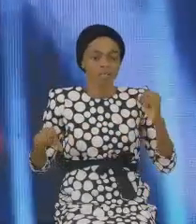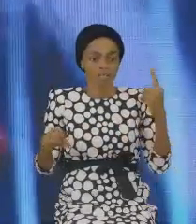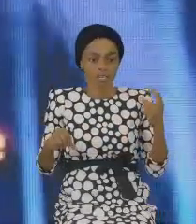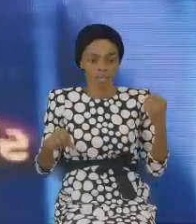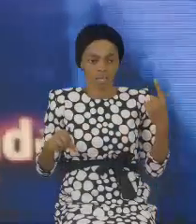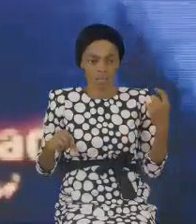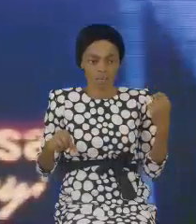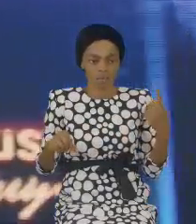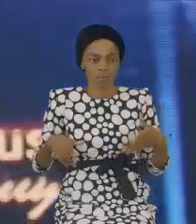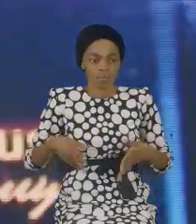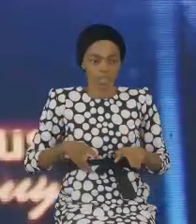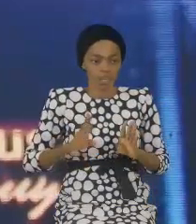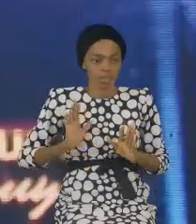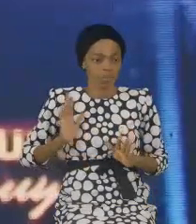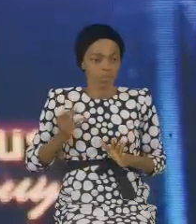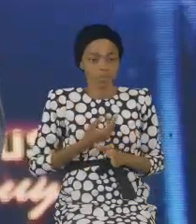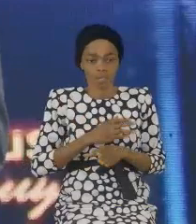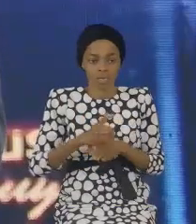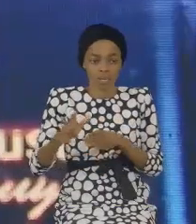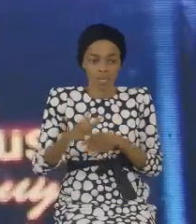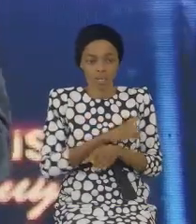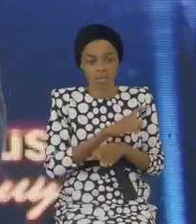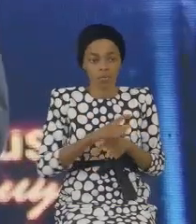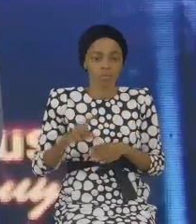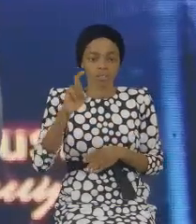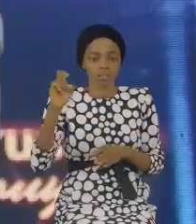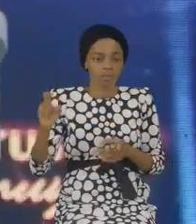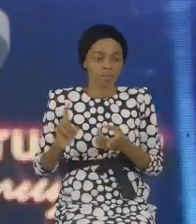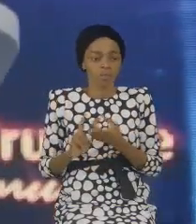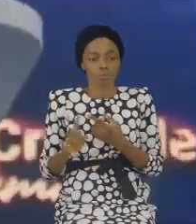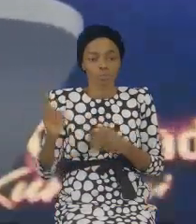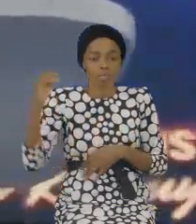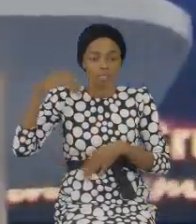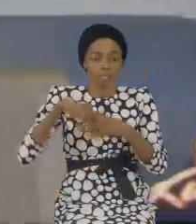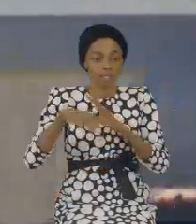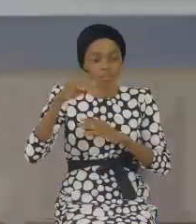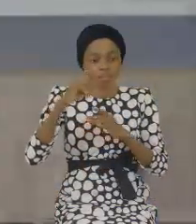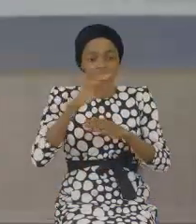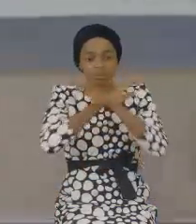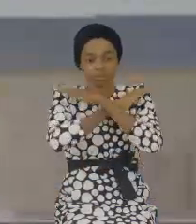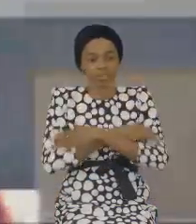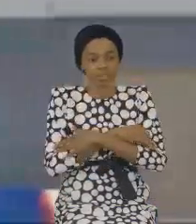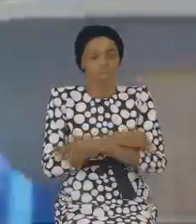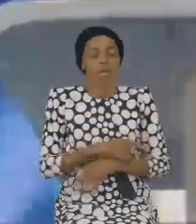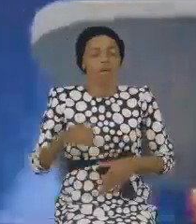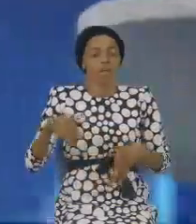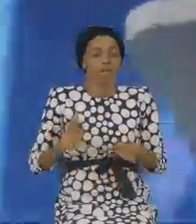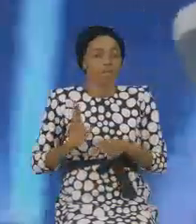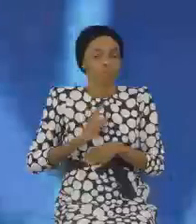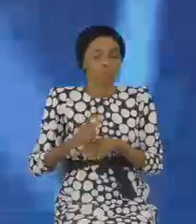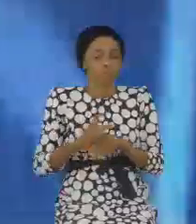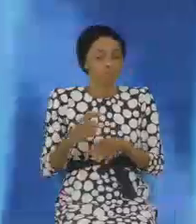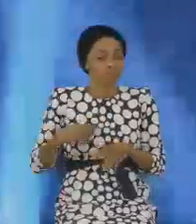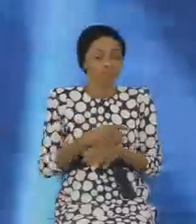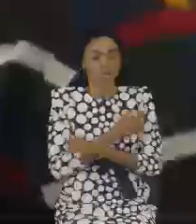in verse 11, let us labor, therefore we're born again. Let us labor, therefore we're justified. Let us labor, therefore we